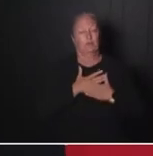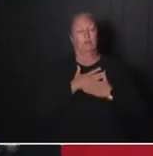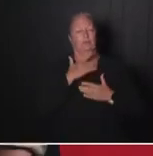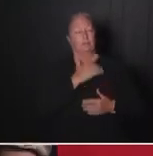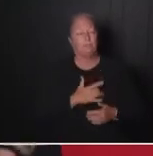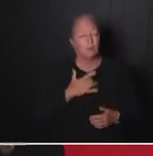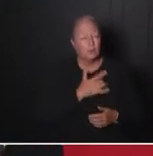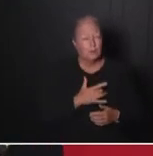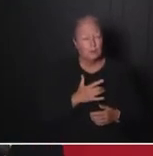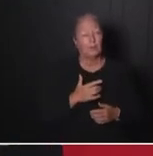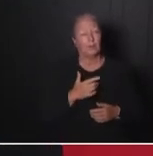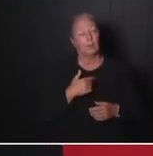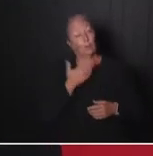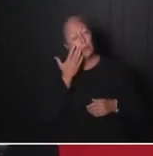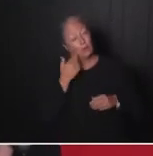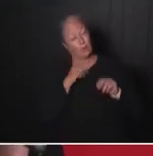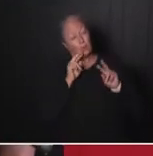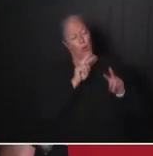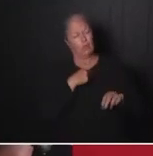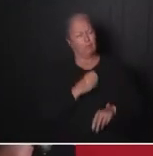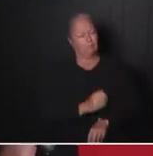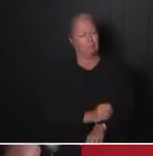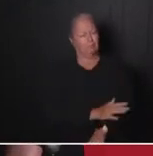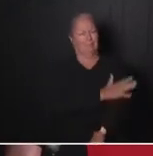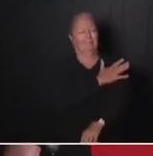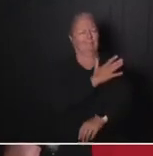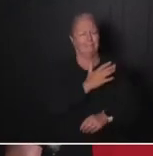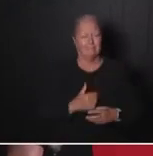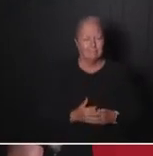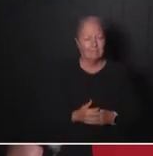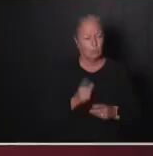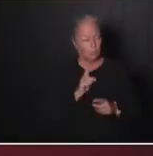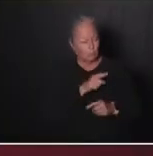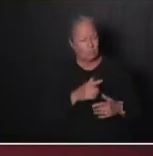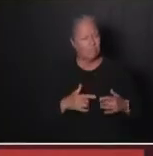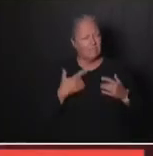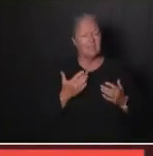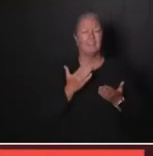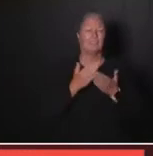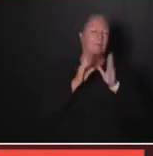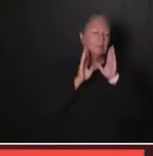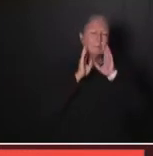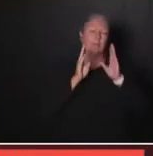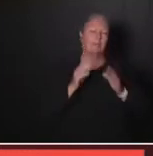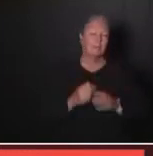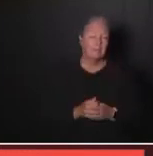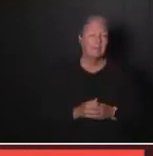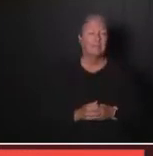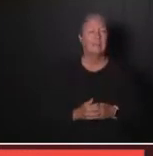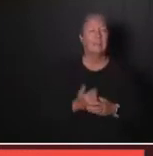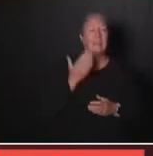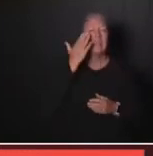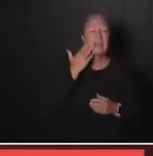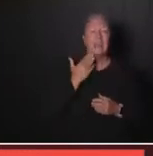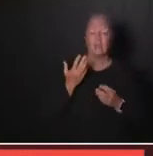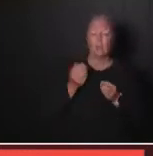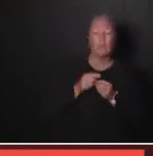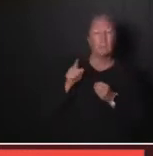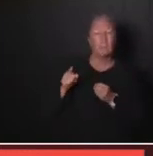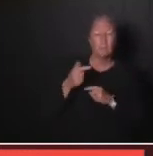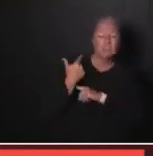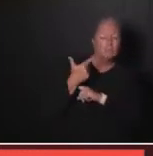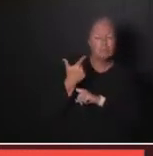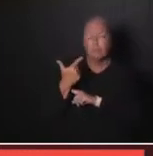see it, I get goosebumps. What was it like to make? It was absolutely amazing. The lady who I was with was just